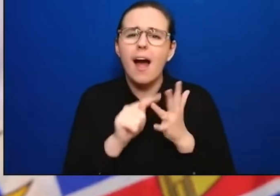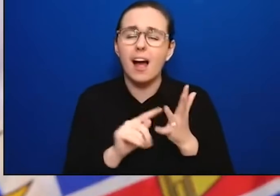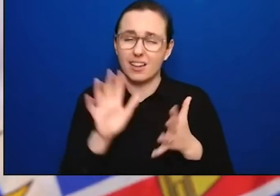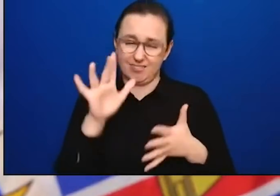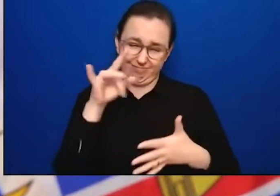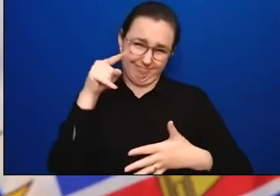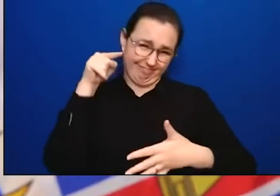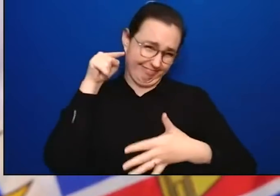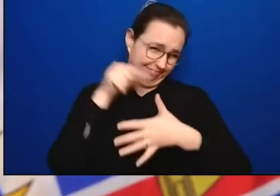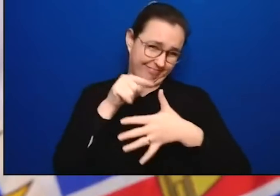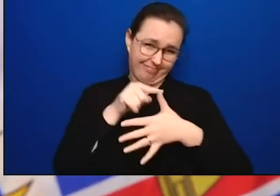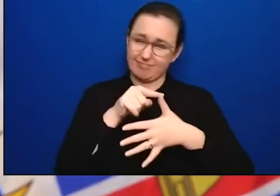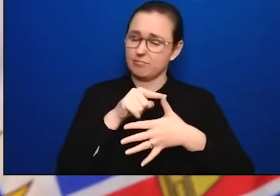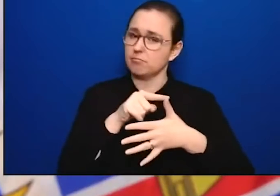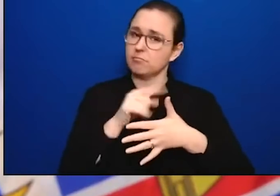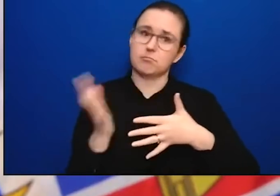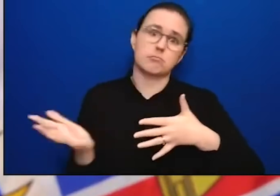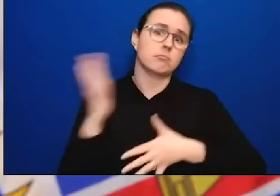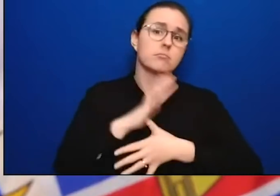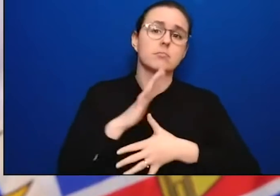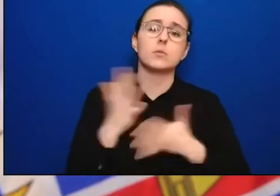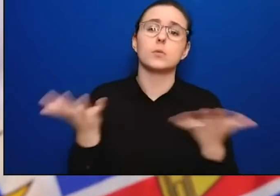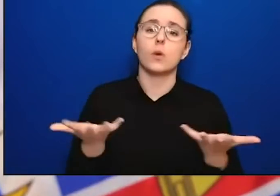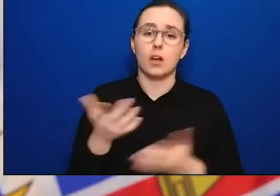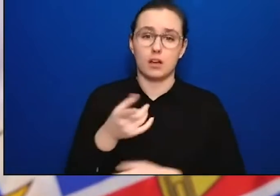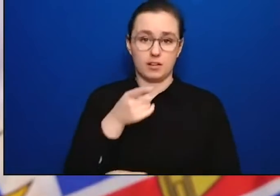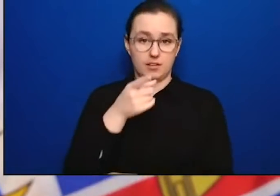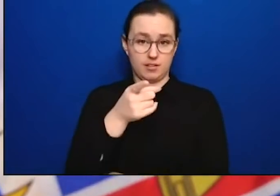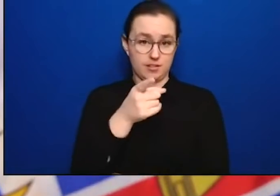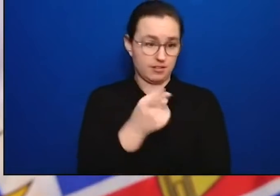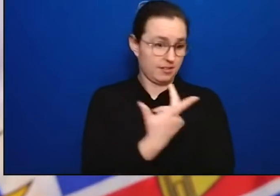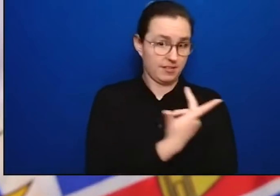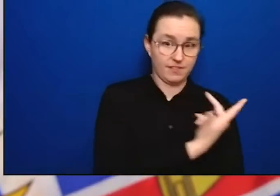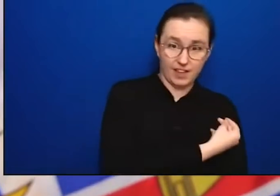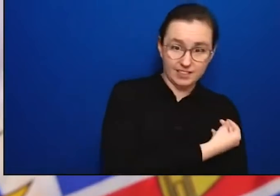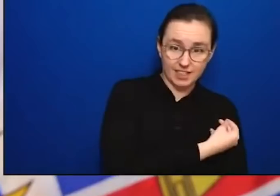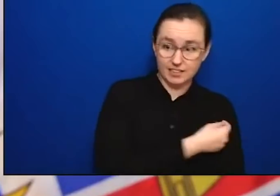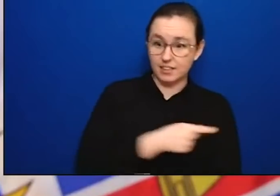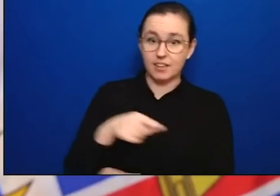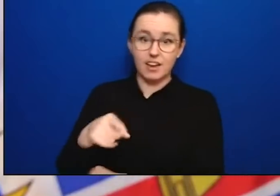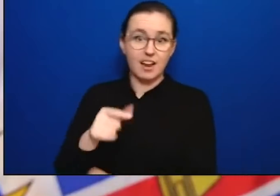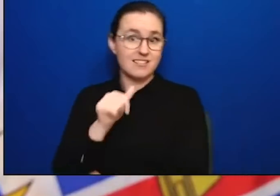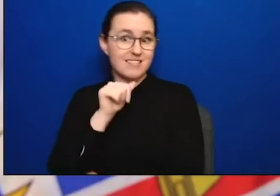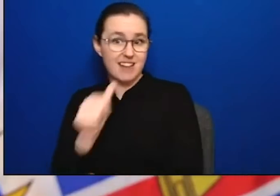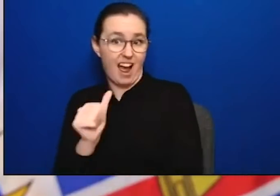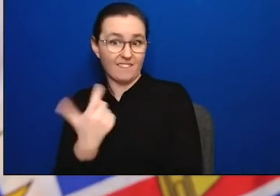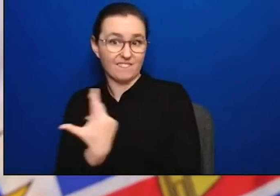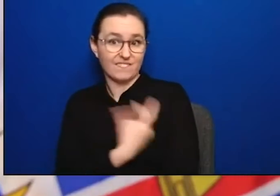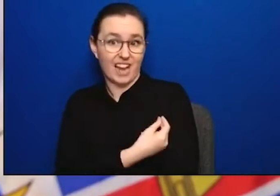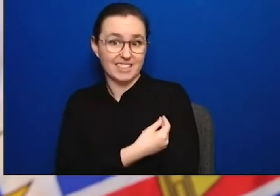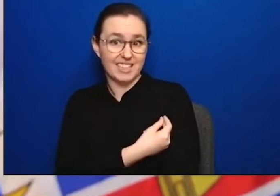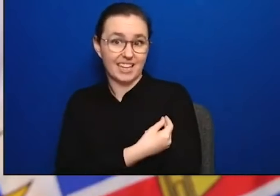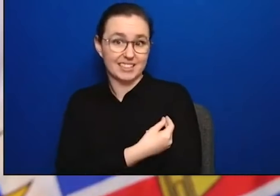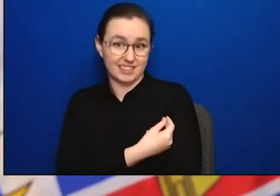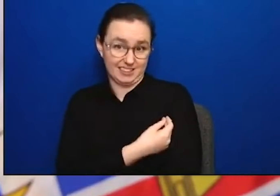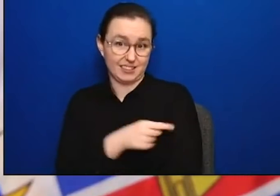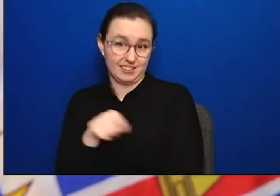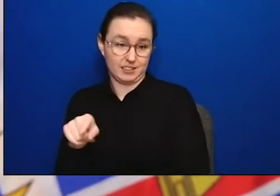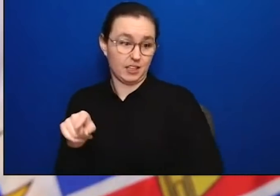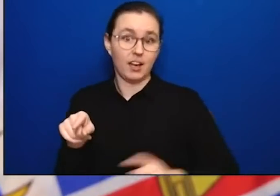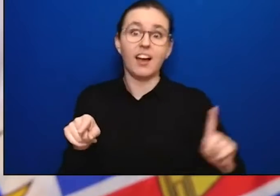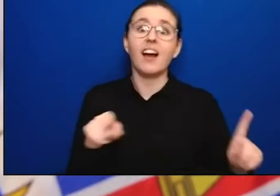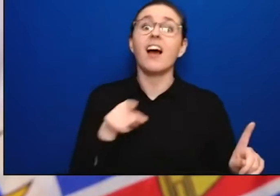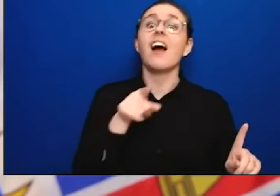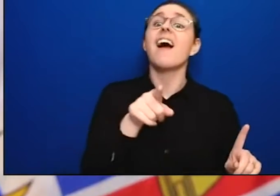clear. Number one and most important, and one of the reasons why we are getting through this wave in the way that we are, is